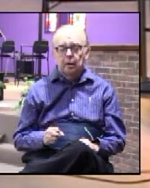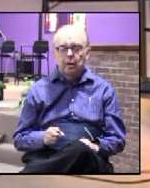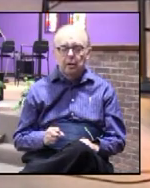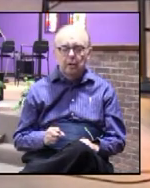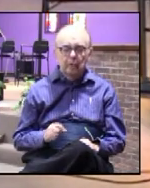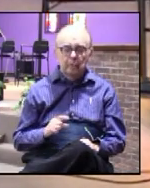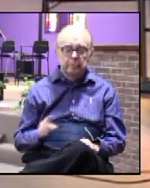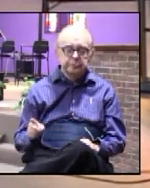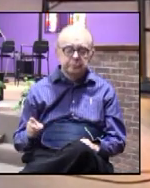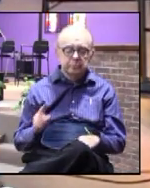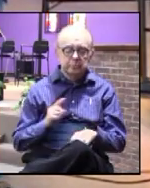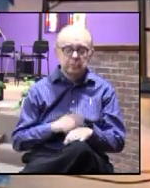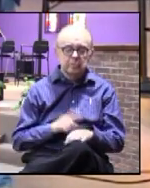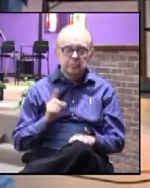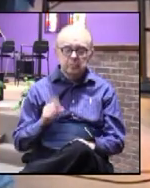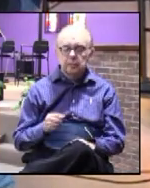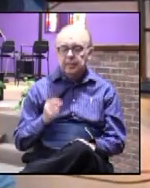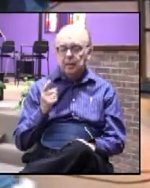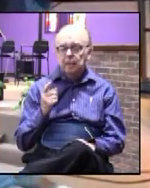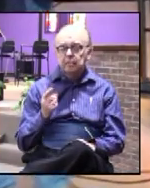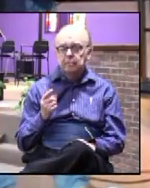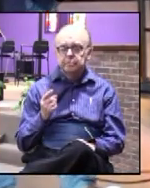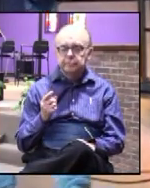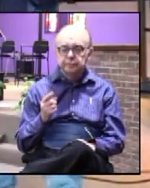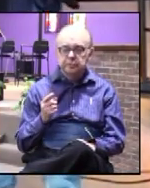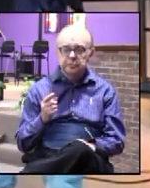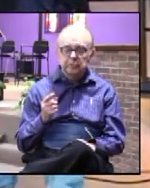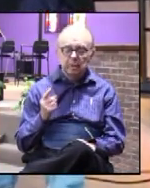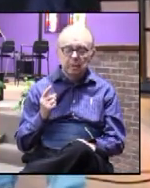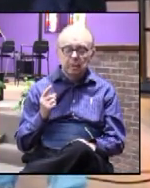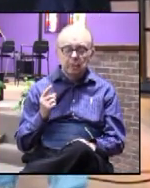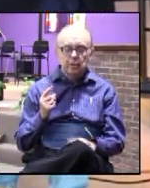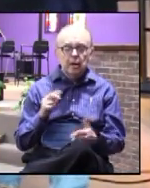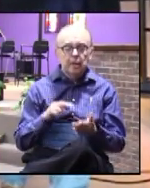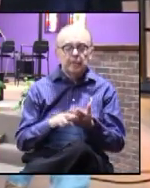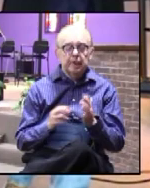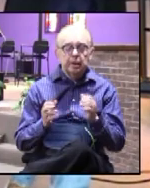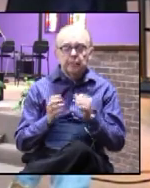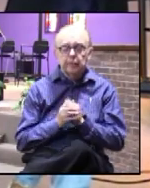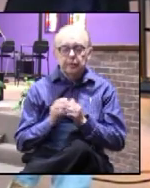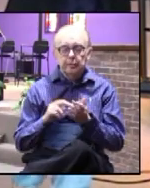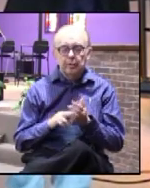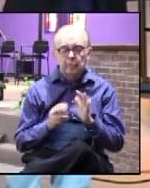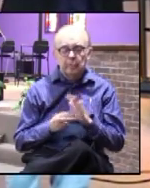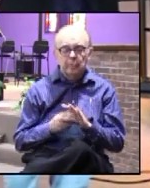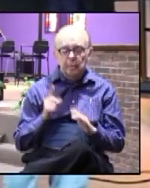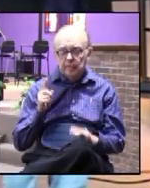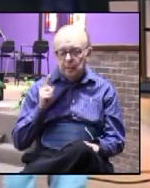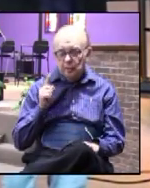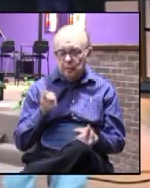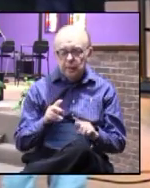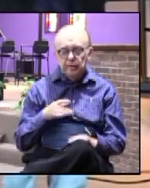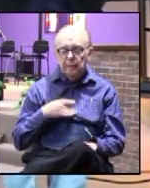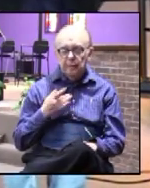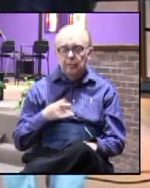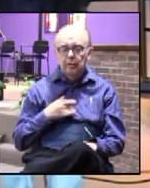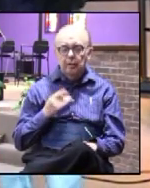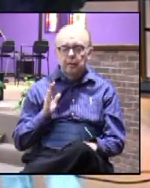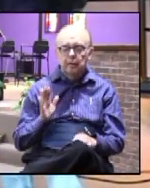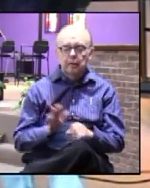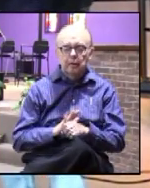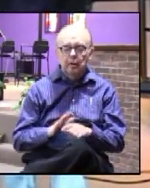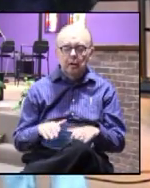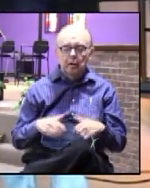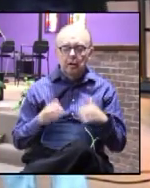There are times that you need to understand that here's what worship is all about. When you feel like your whole life